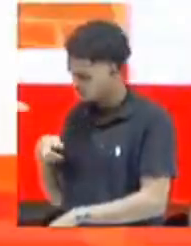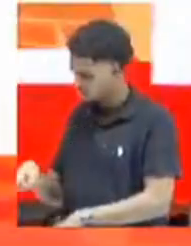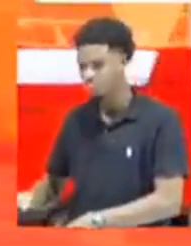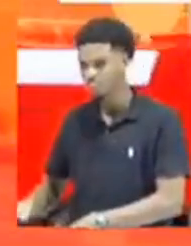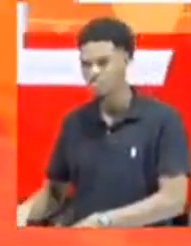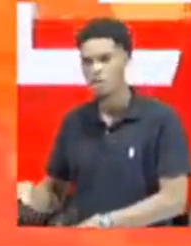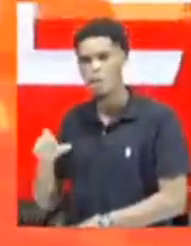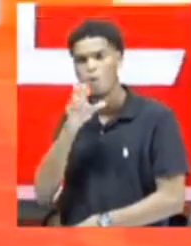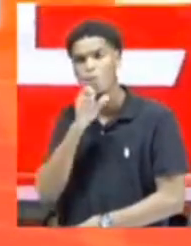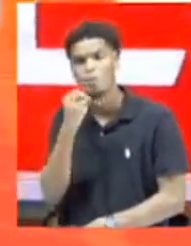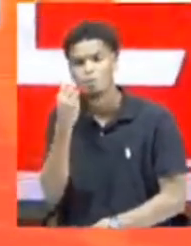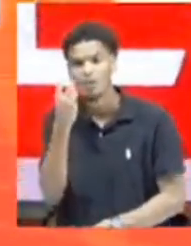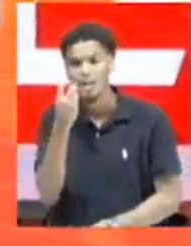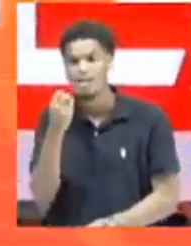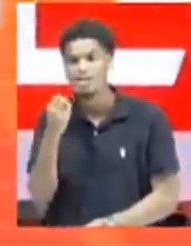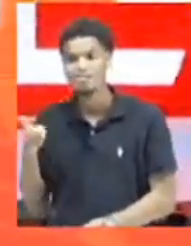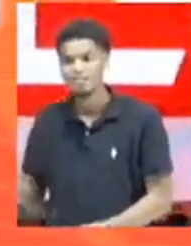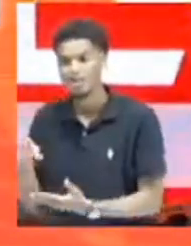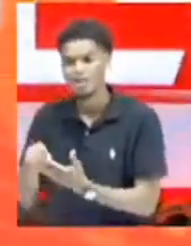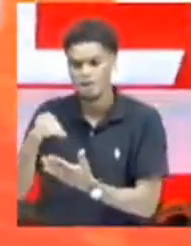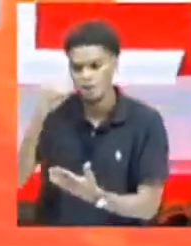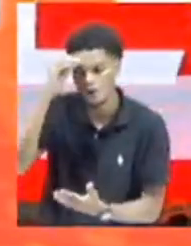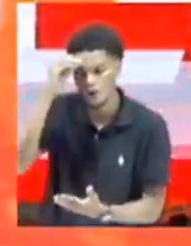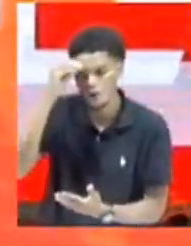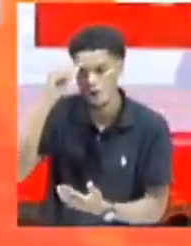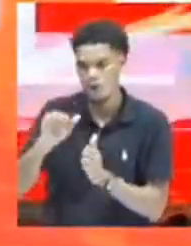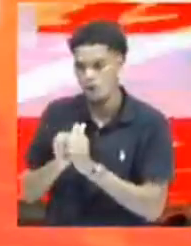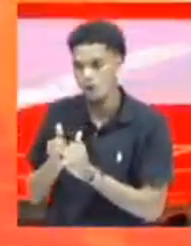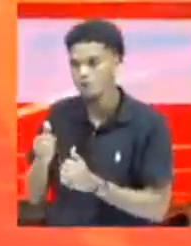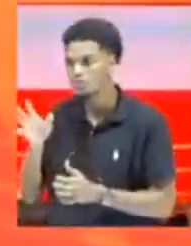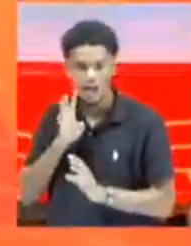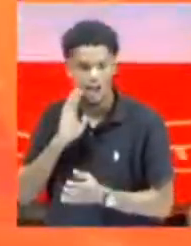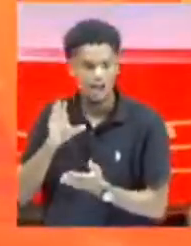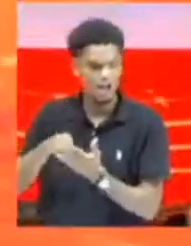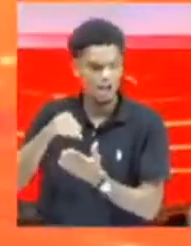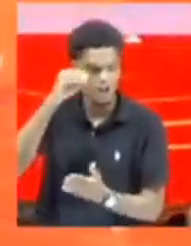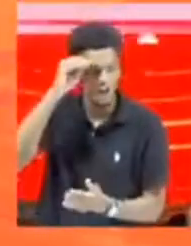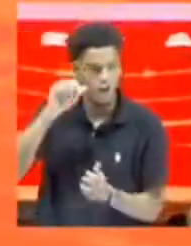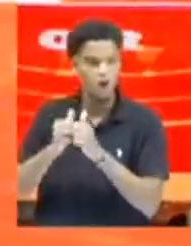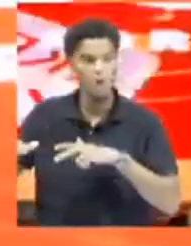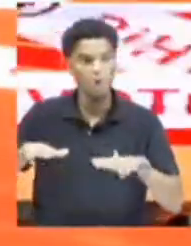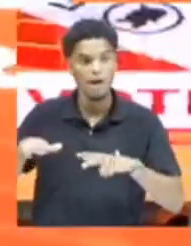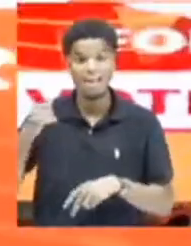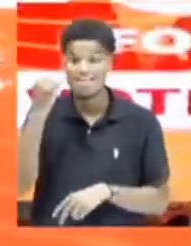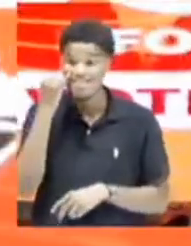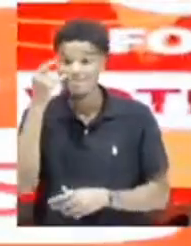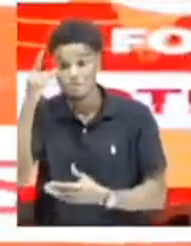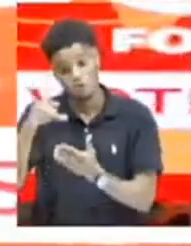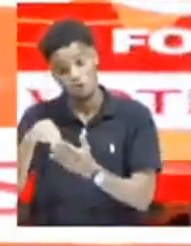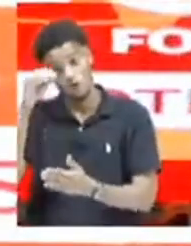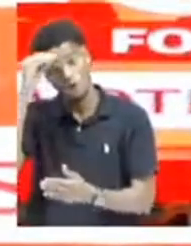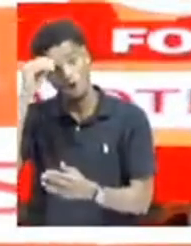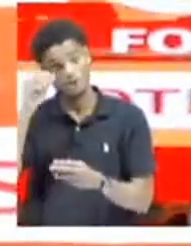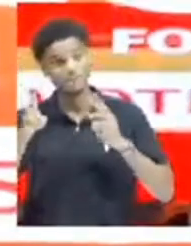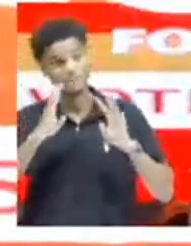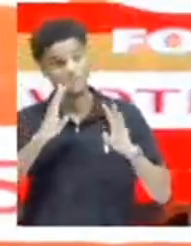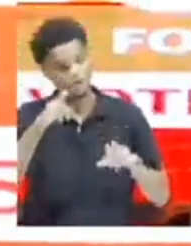will to walk. Because if you learn to talk, you can learn. And if you learn to walk, you can